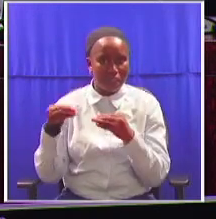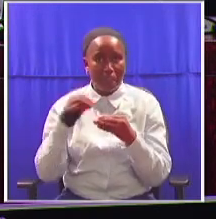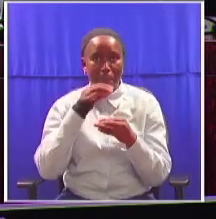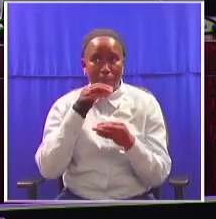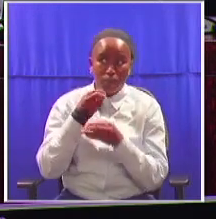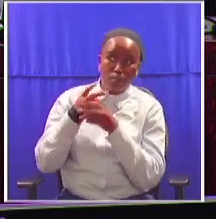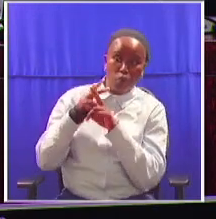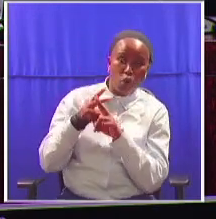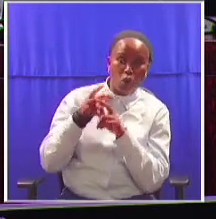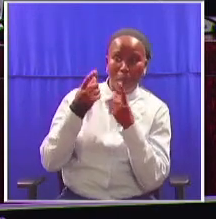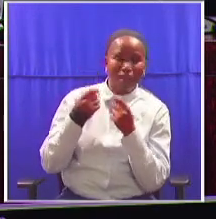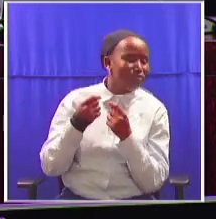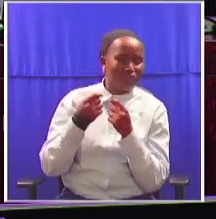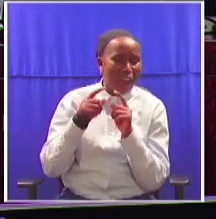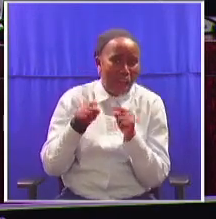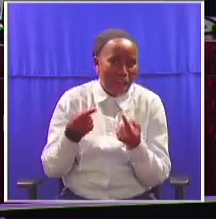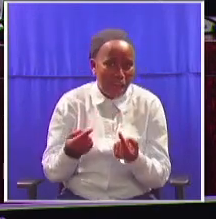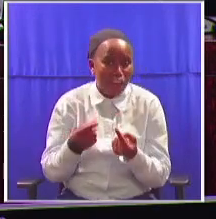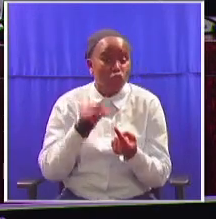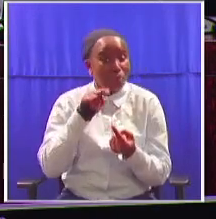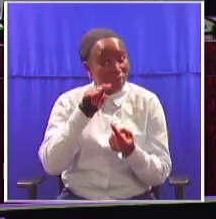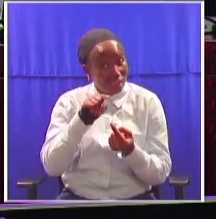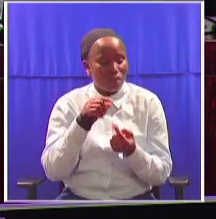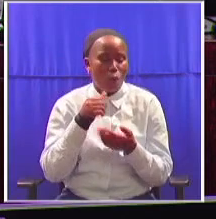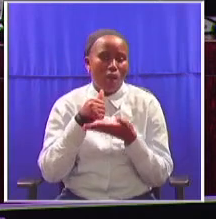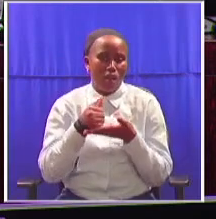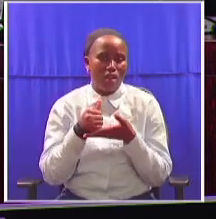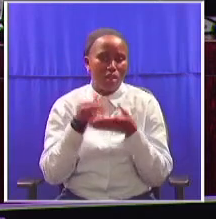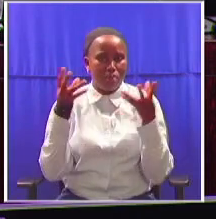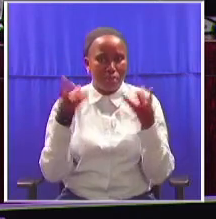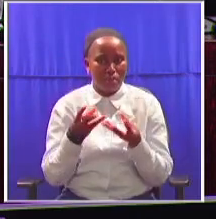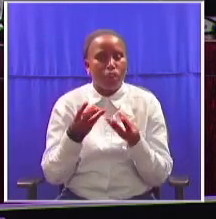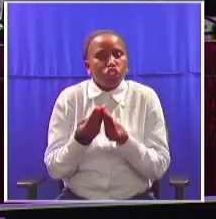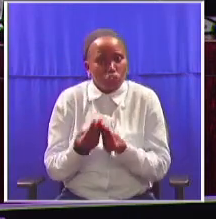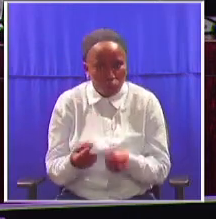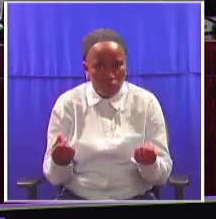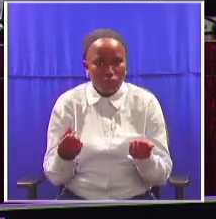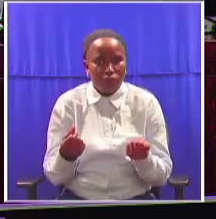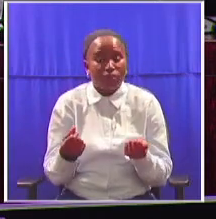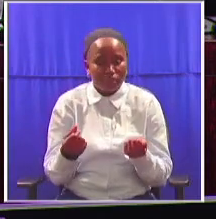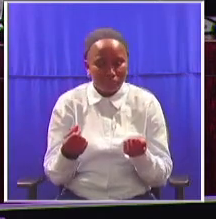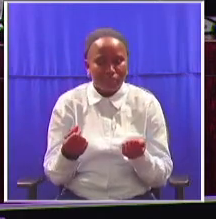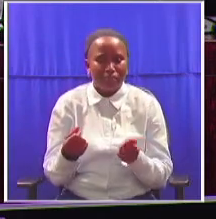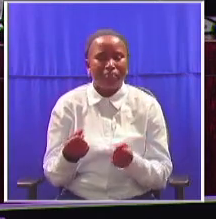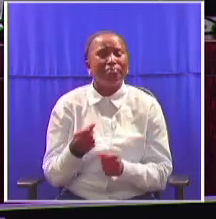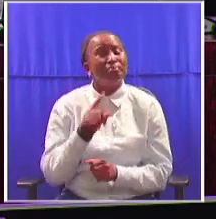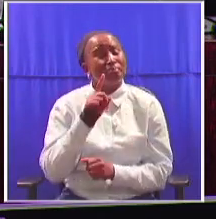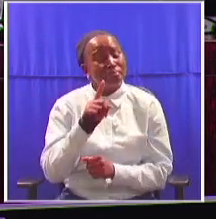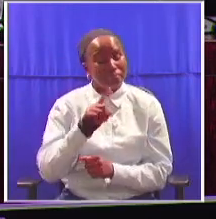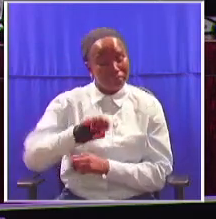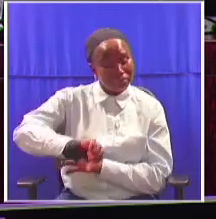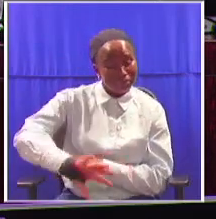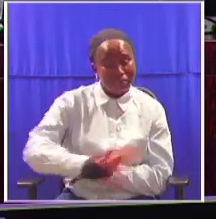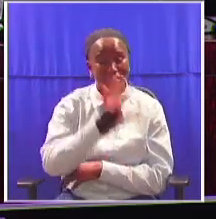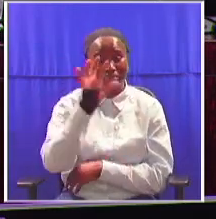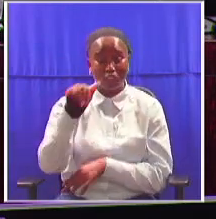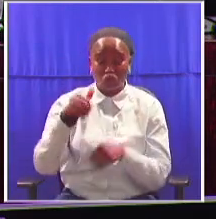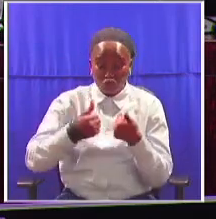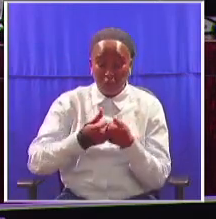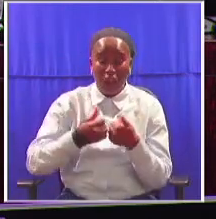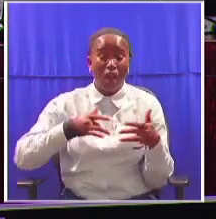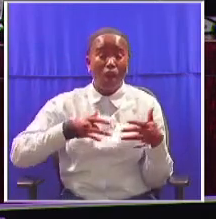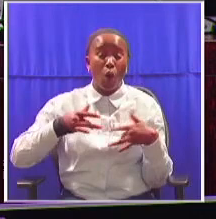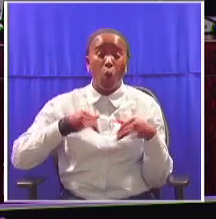cheaply. South Africans are also concerned about gender-based violence, crime, and